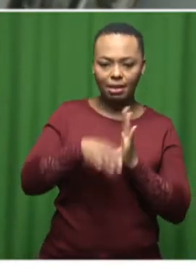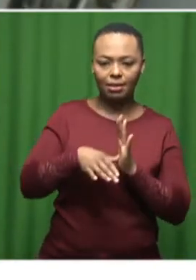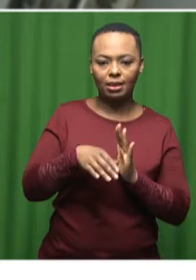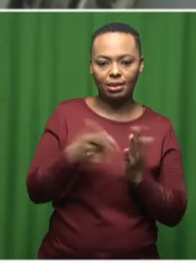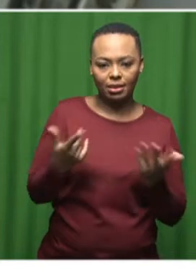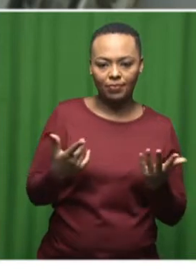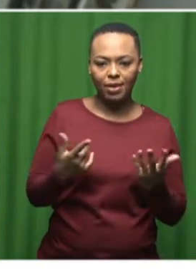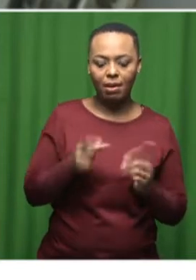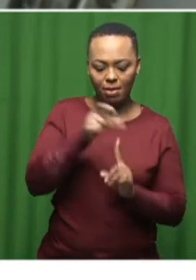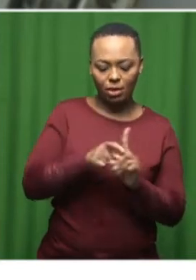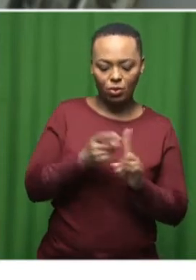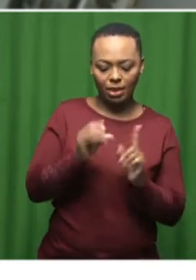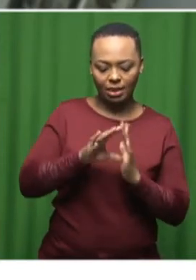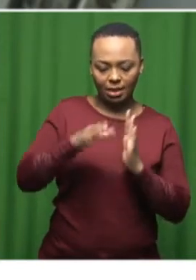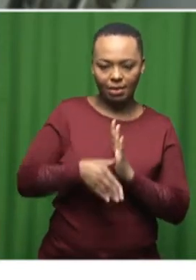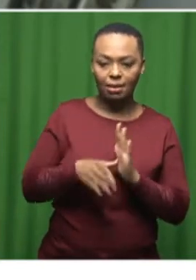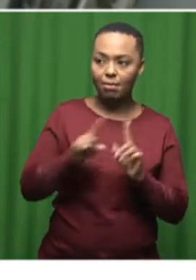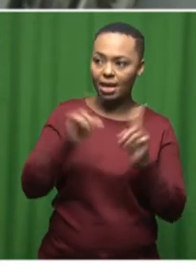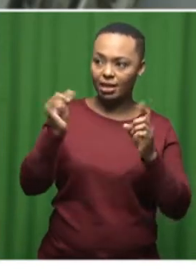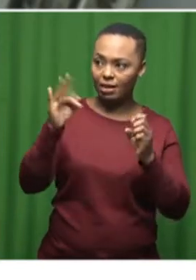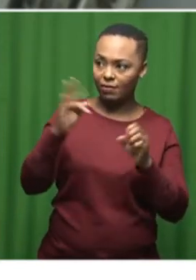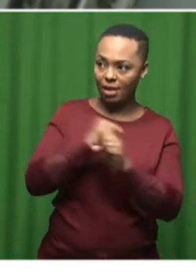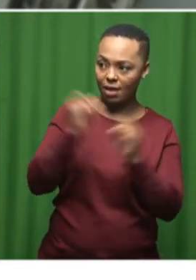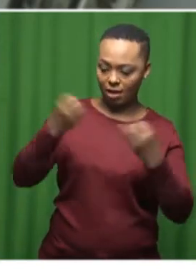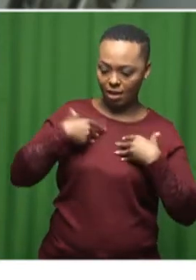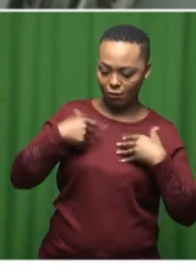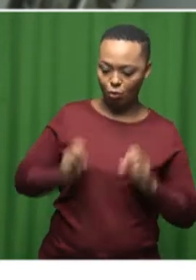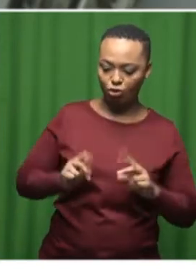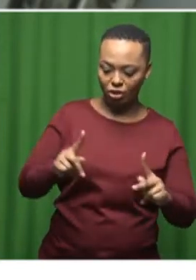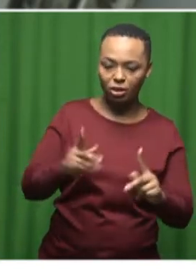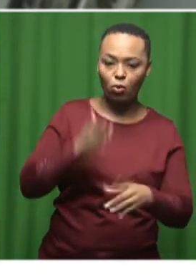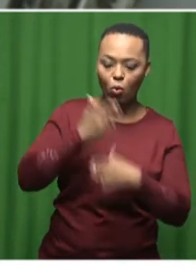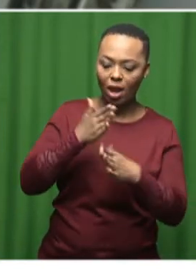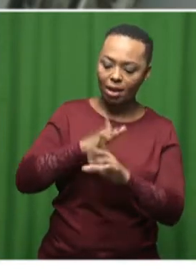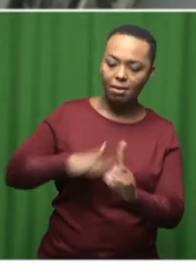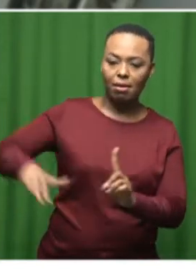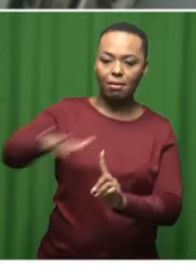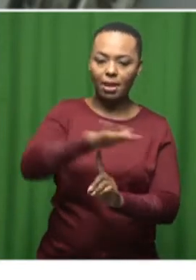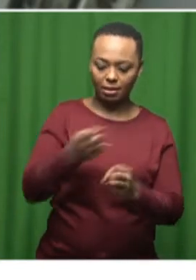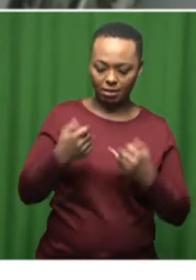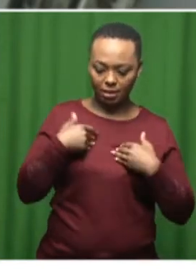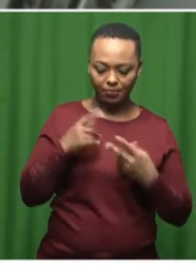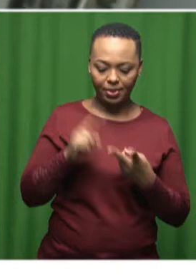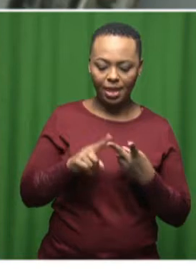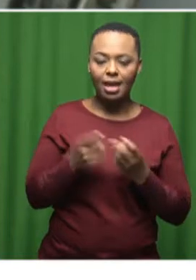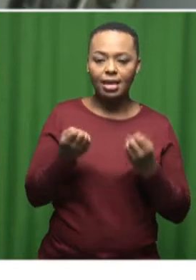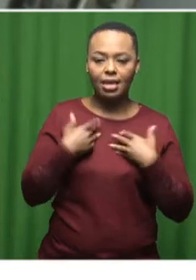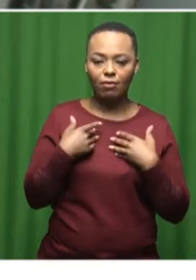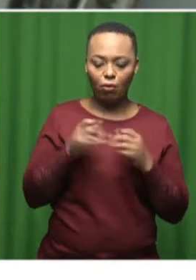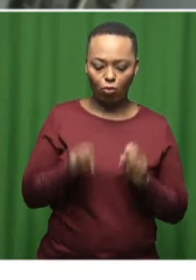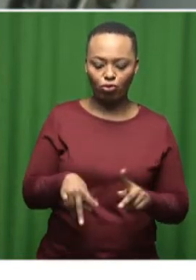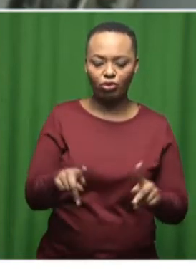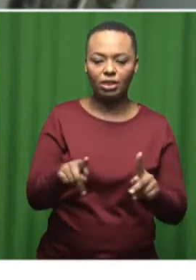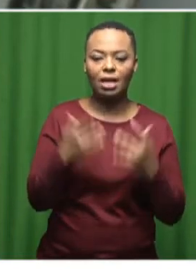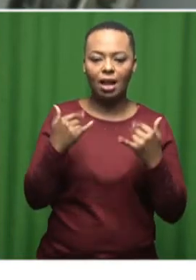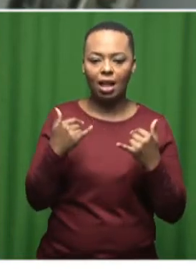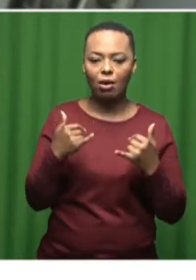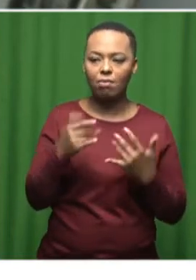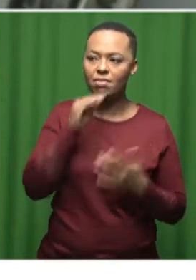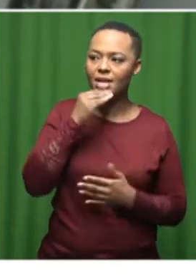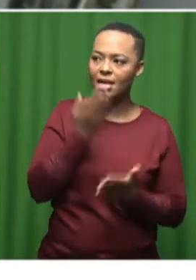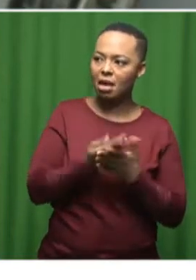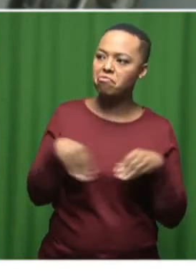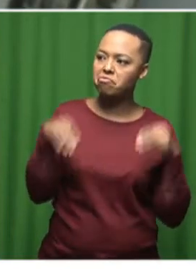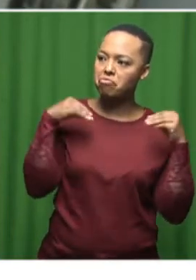opportunity was not given to me to be in a workspace and given a platform, I will also just be sitting at